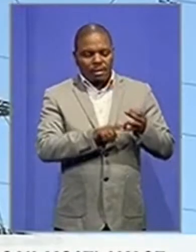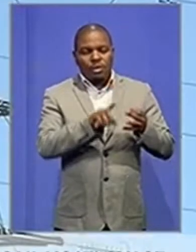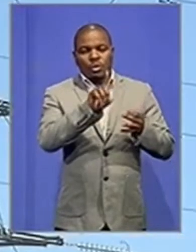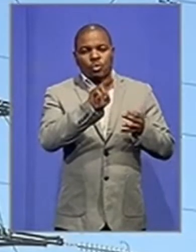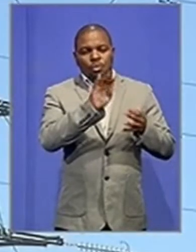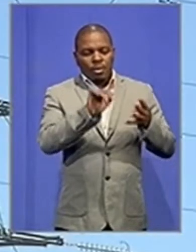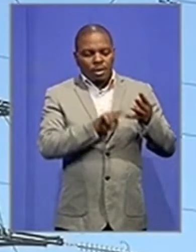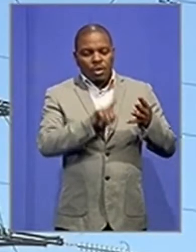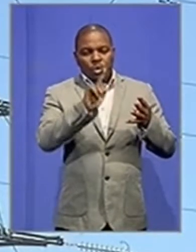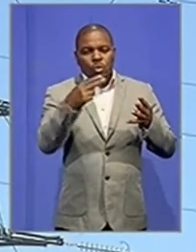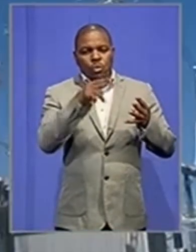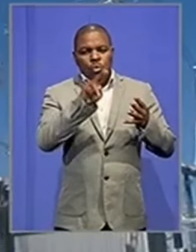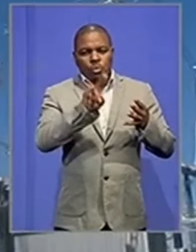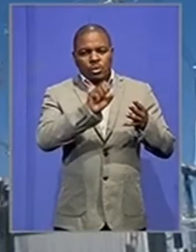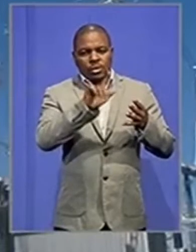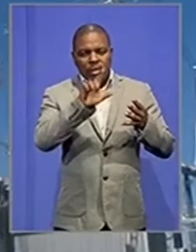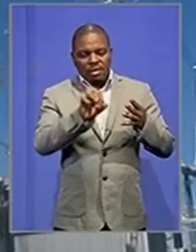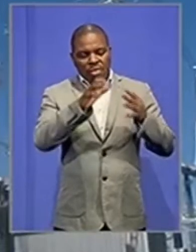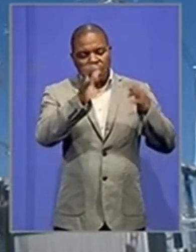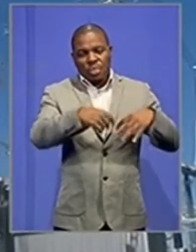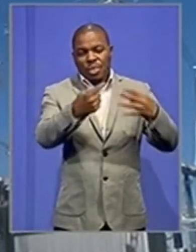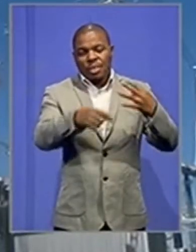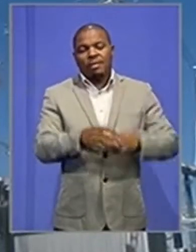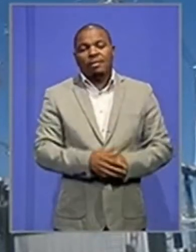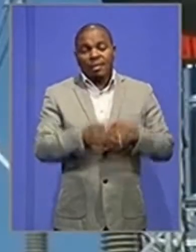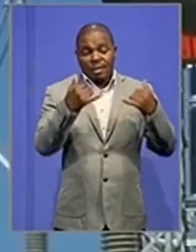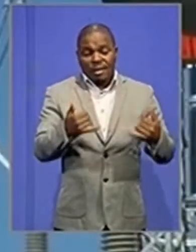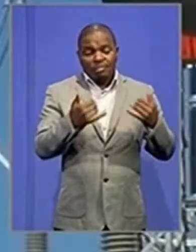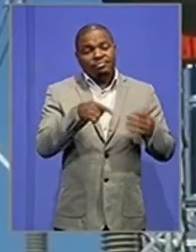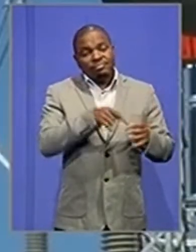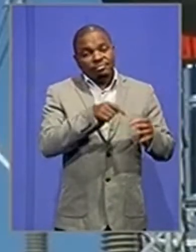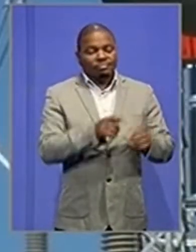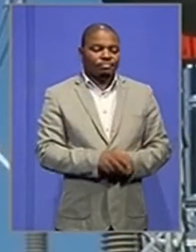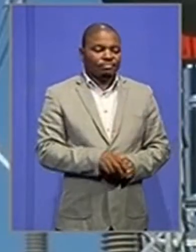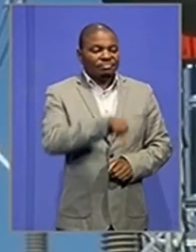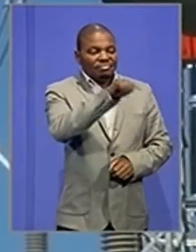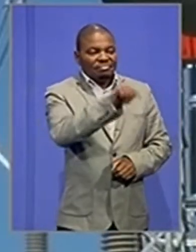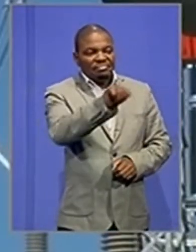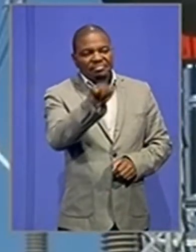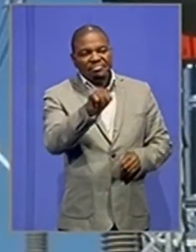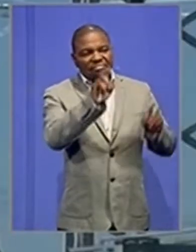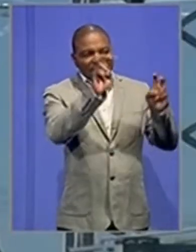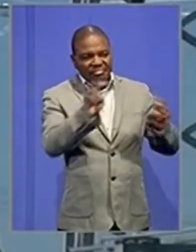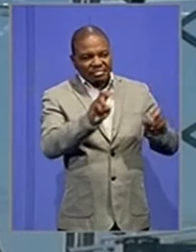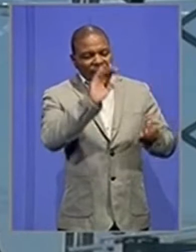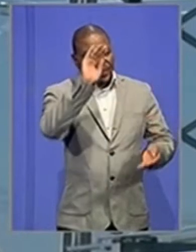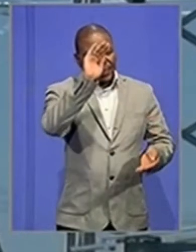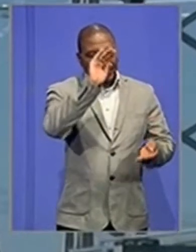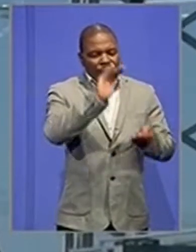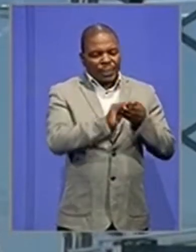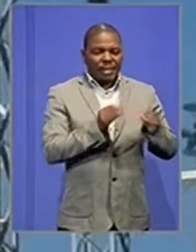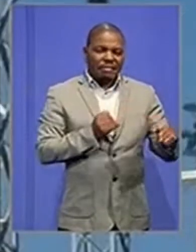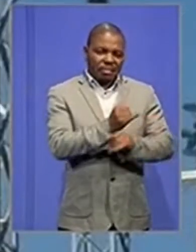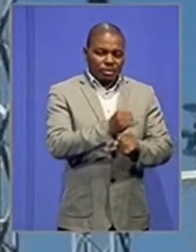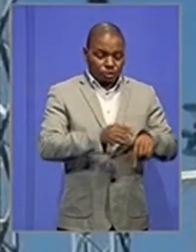le Kusile di phutlame. Go rialo motlakase wo o le go ka gare ga bobolokelo bja diteshi tseo o ya go fela ka pela.